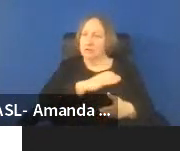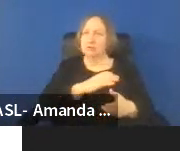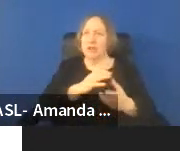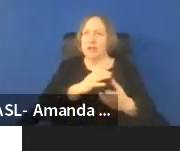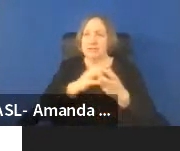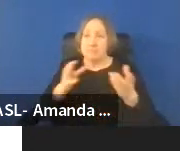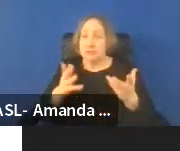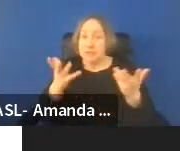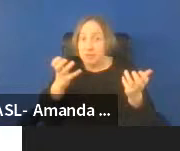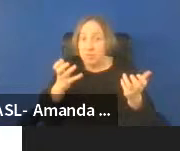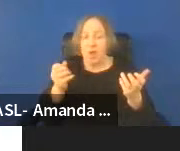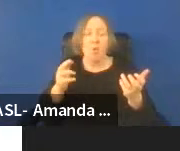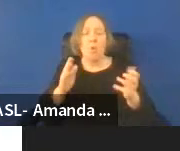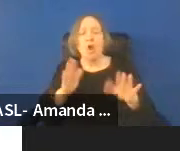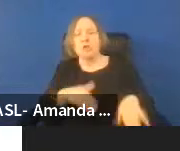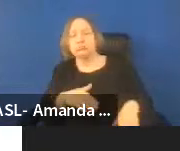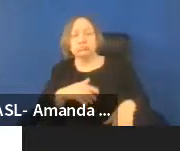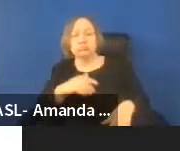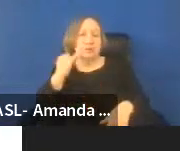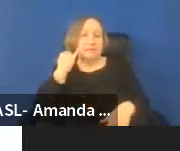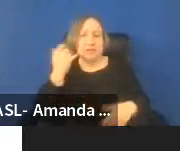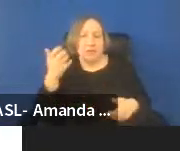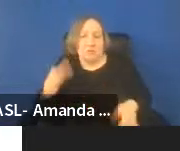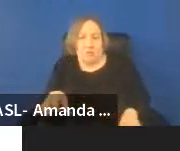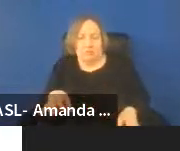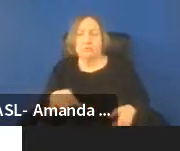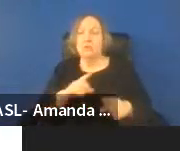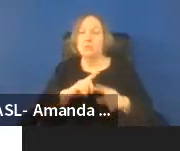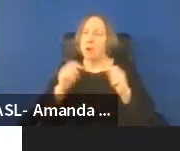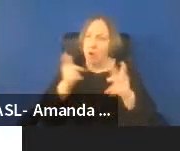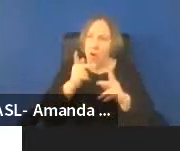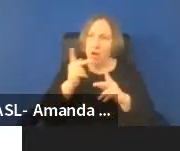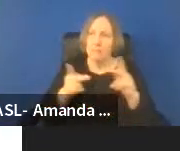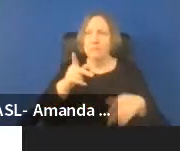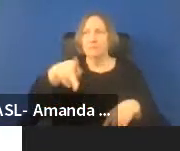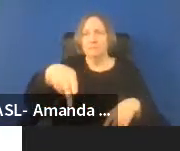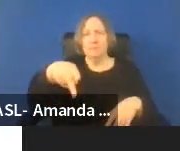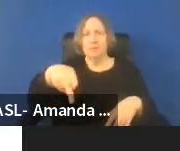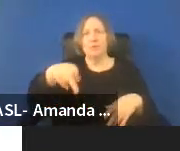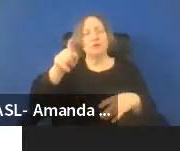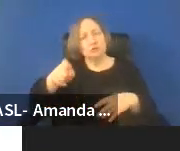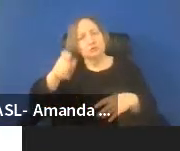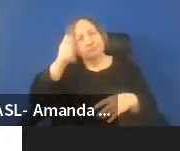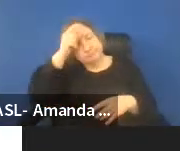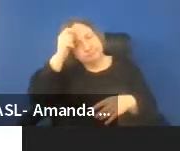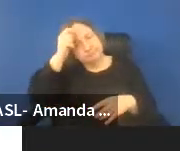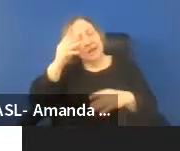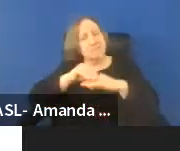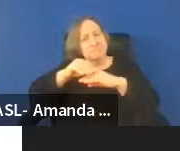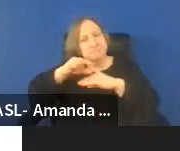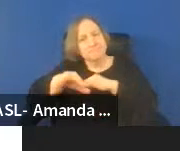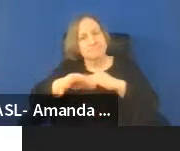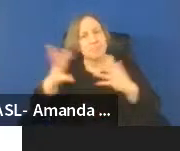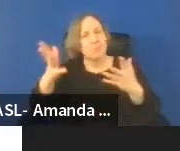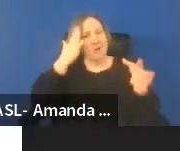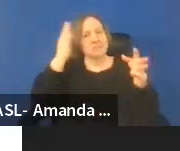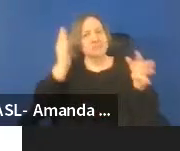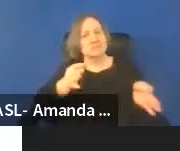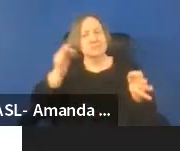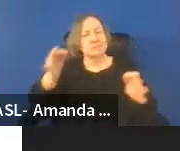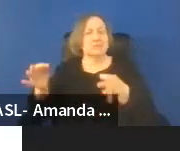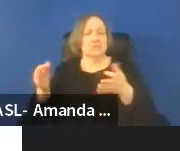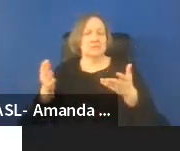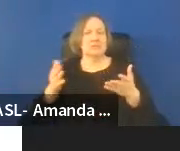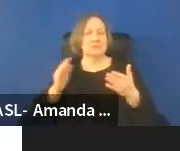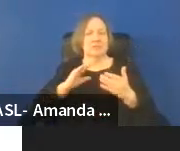they want, that all Portlanders should be able to understand and have an impact on the decisions that City